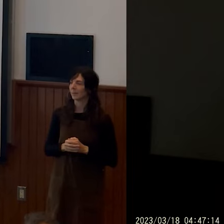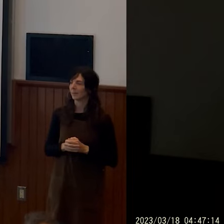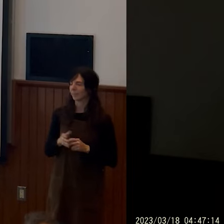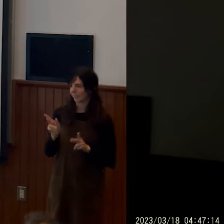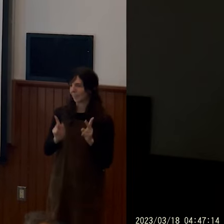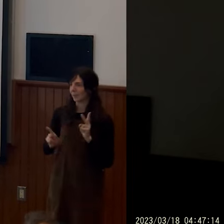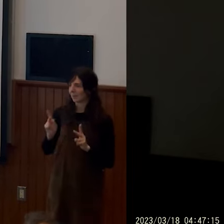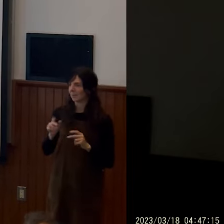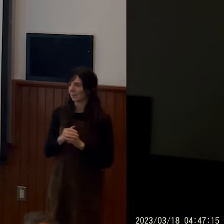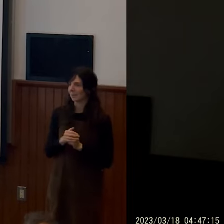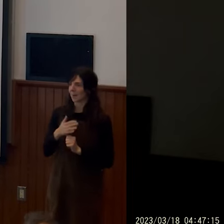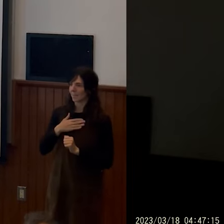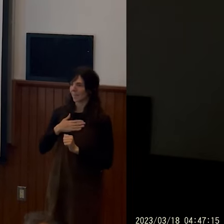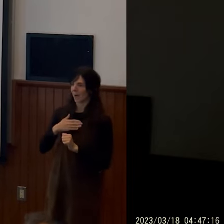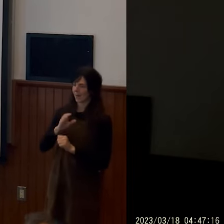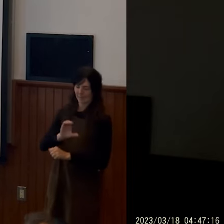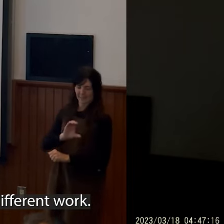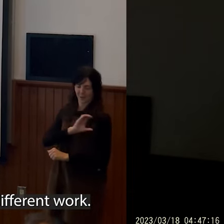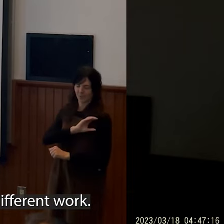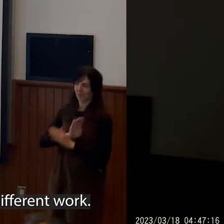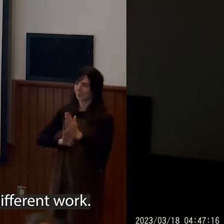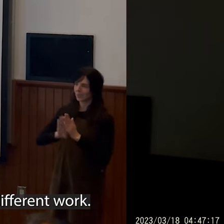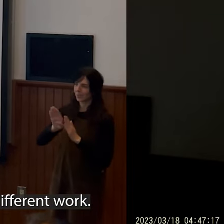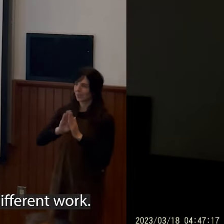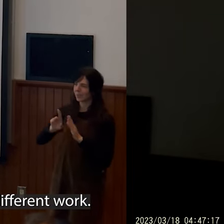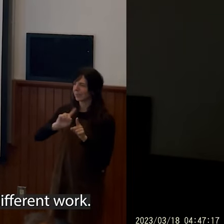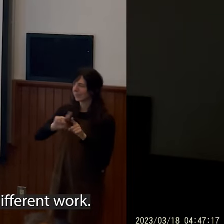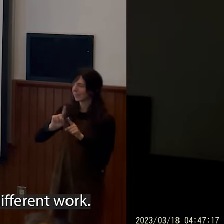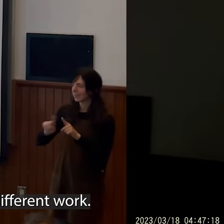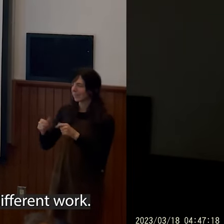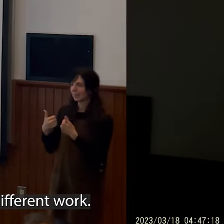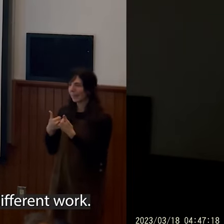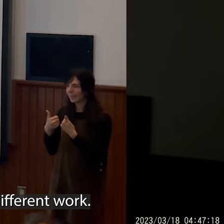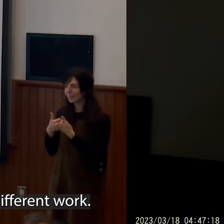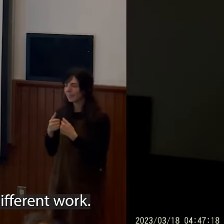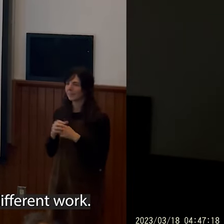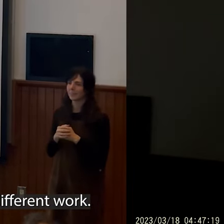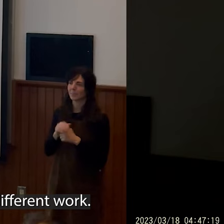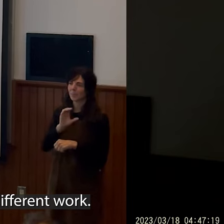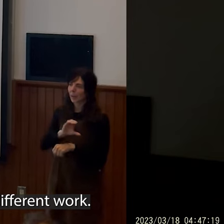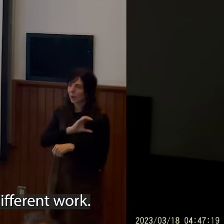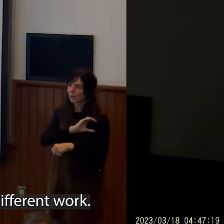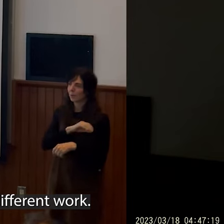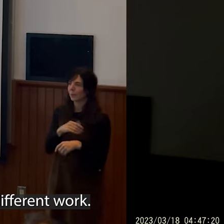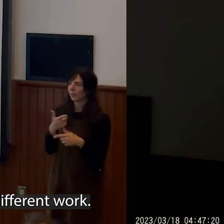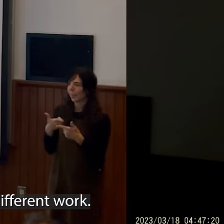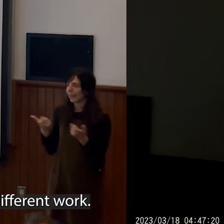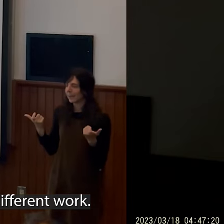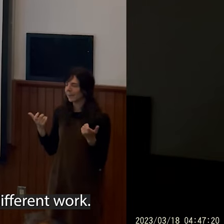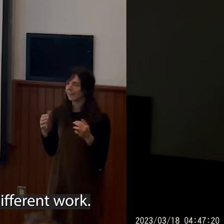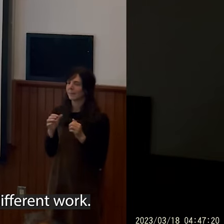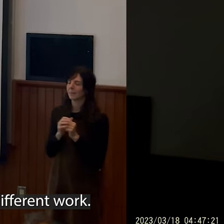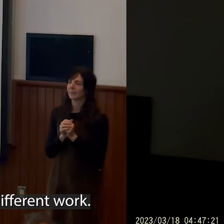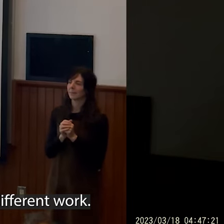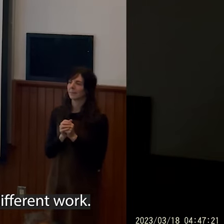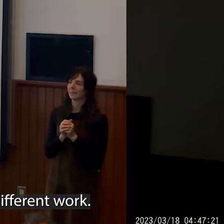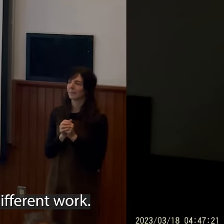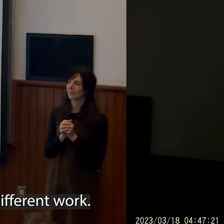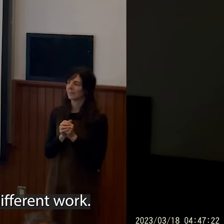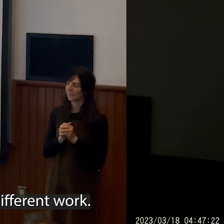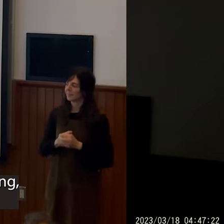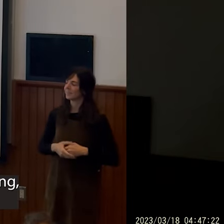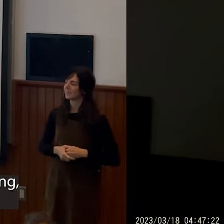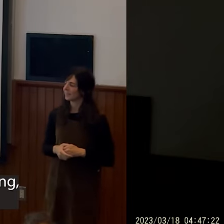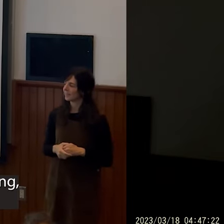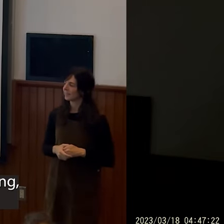Different characters I create for different work, the people, the different creatures I create from my